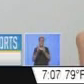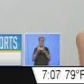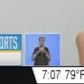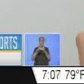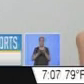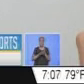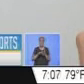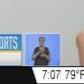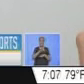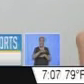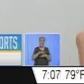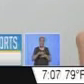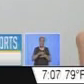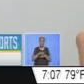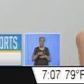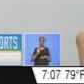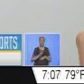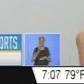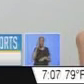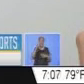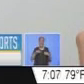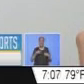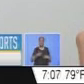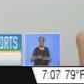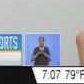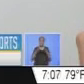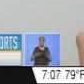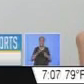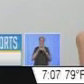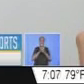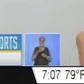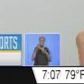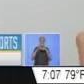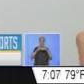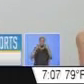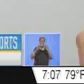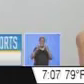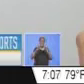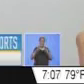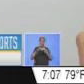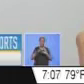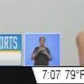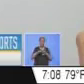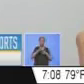have another major announcement for Grand Bahama in short order.